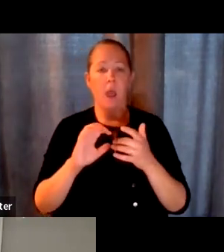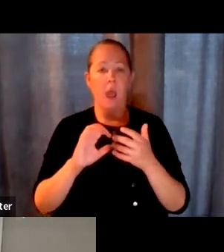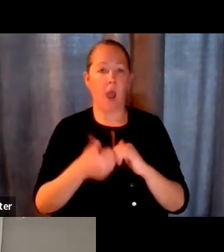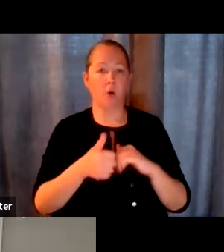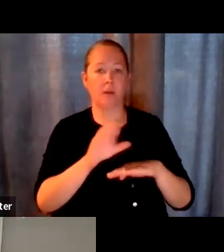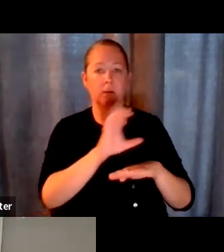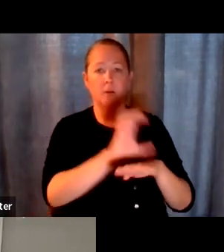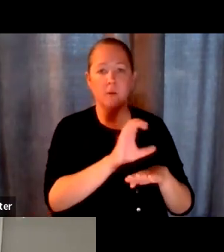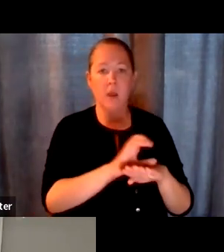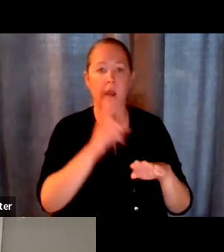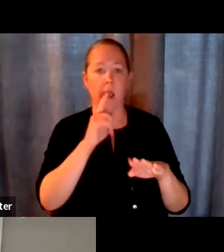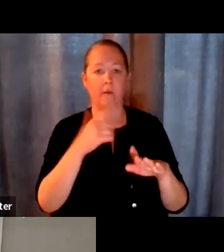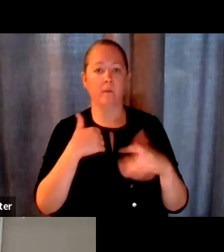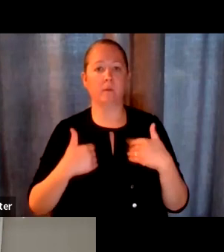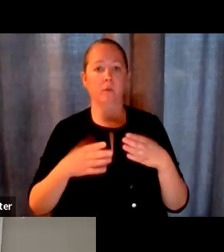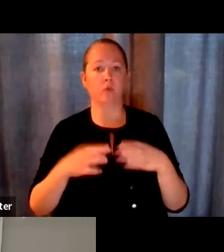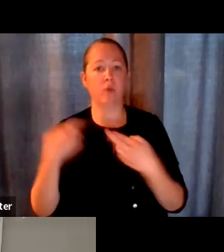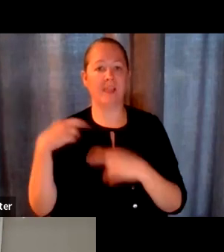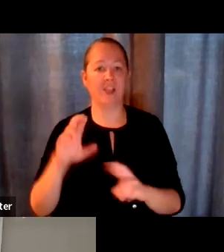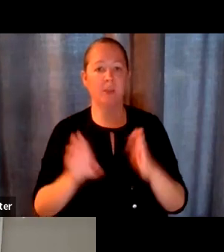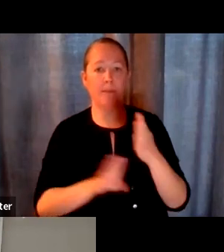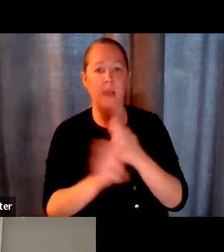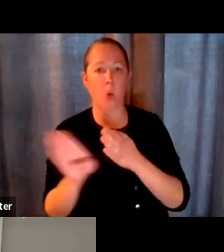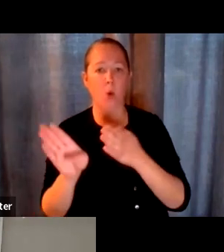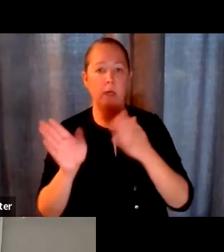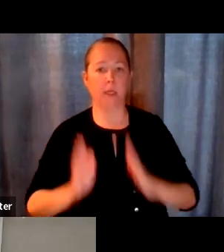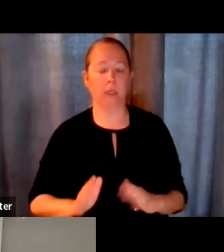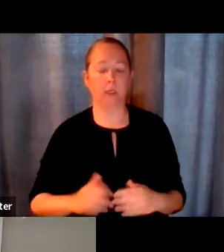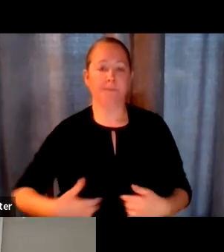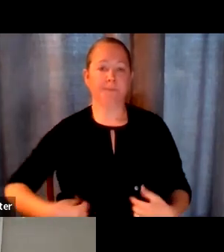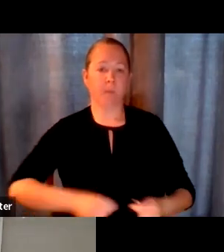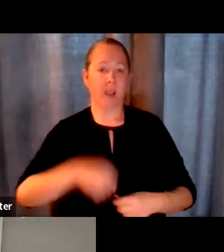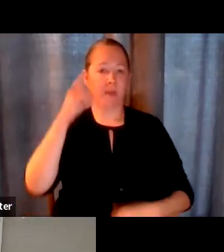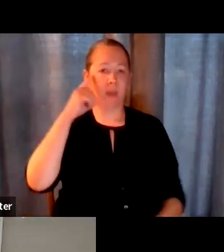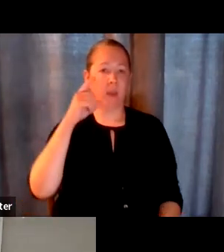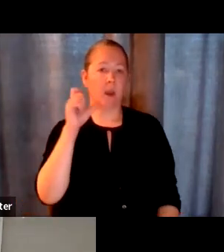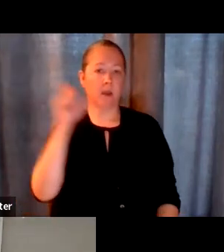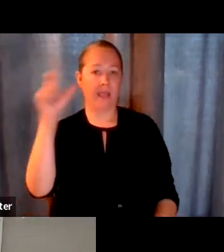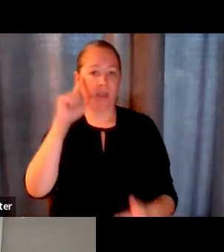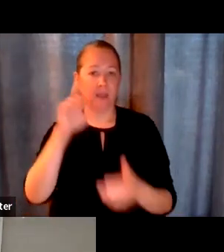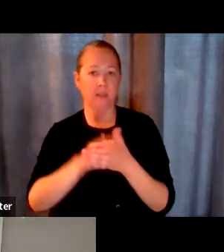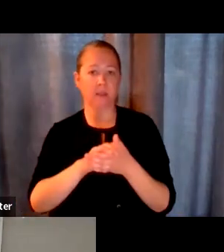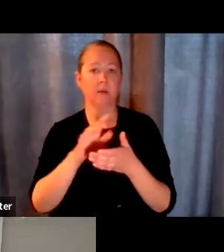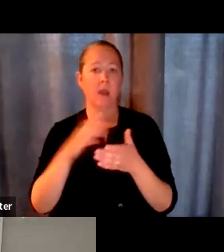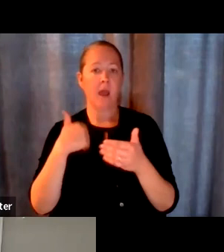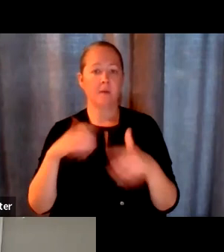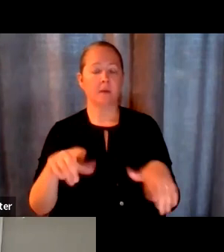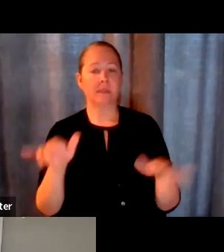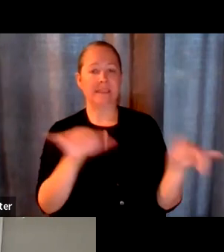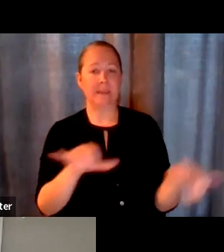religious minority? And I think atheists face a similar challenge in that context.